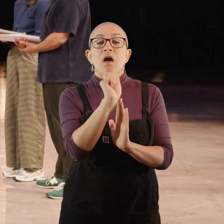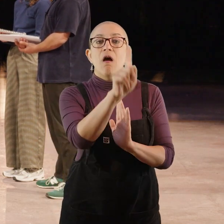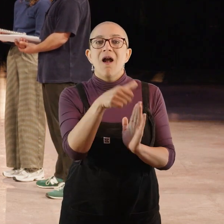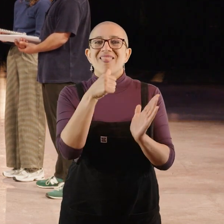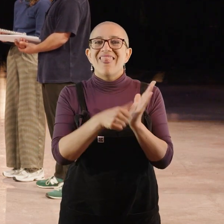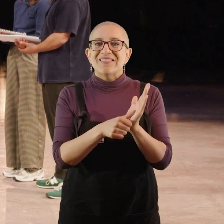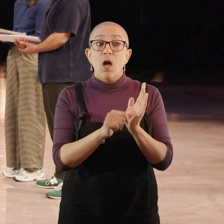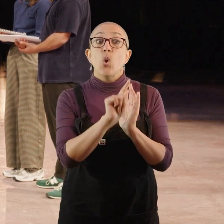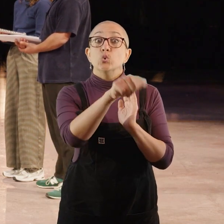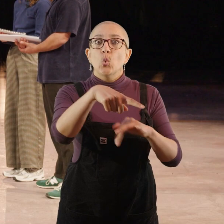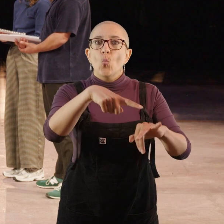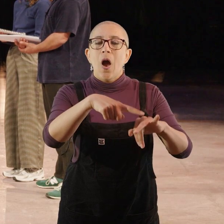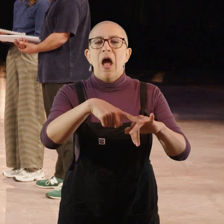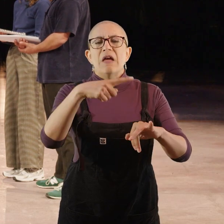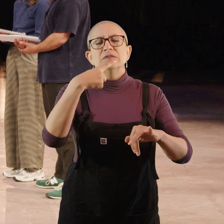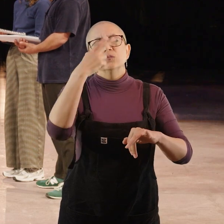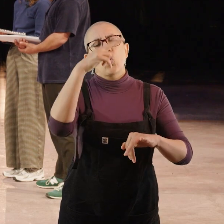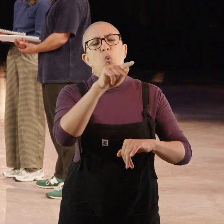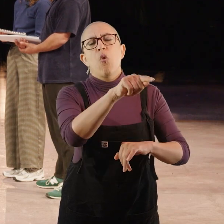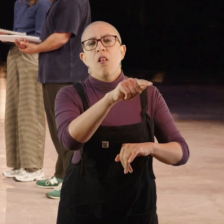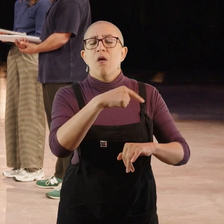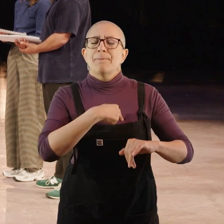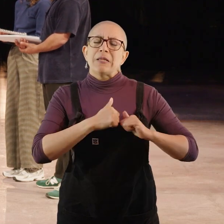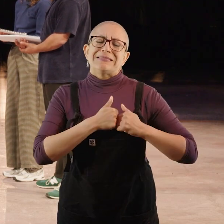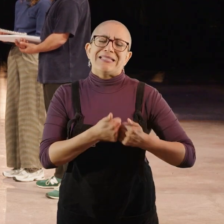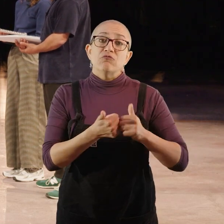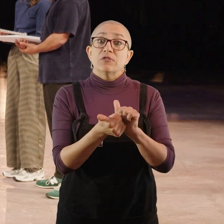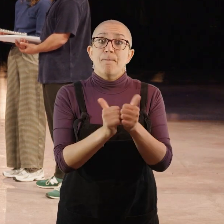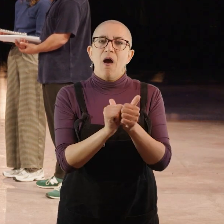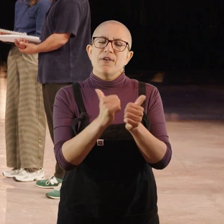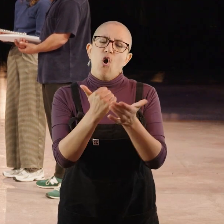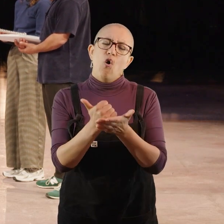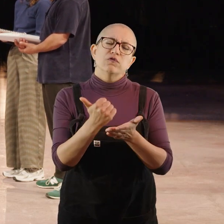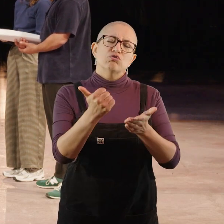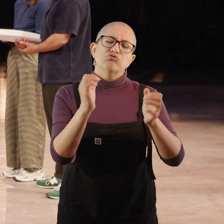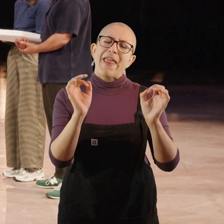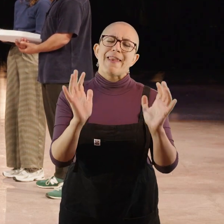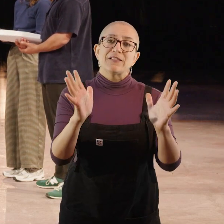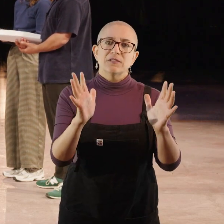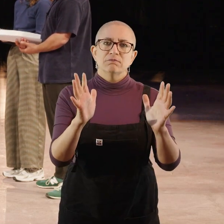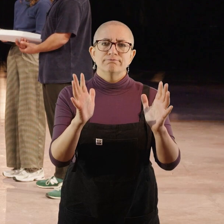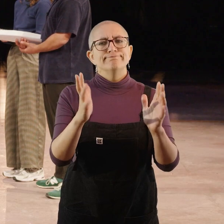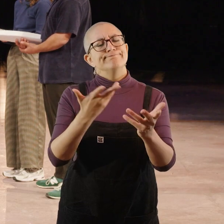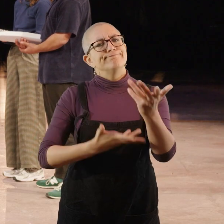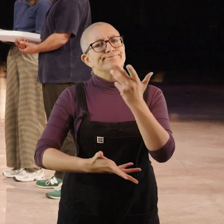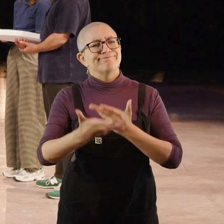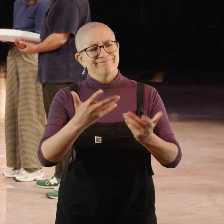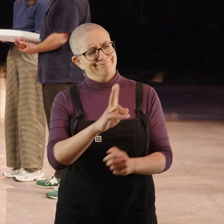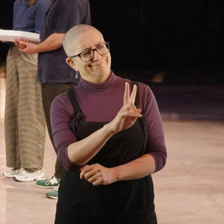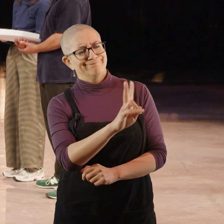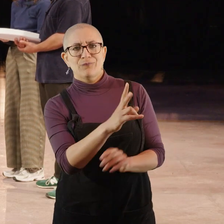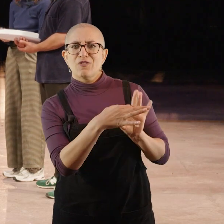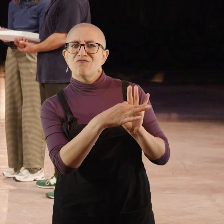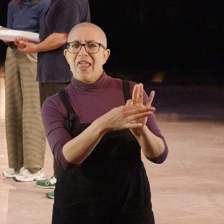dearest partner of greatness. That's how he addresses her in the letter. Can you tell us a little bit about the relationship between Lady Macbeth and Macbeth at